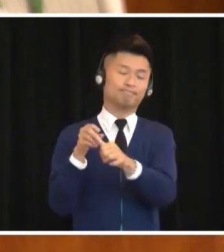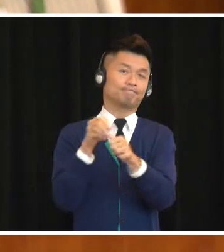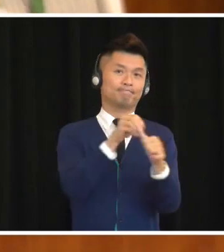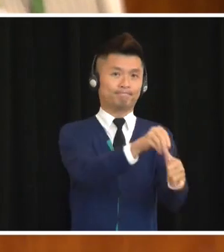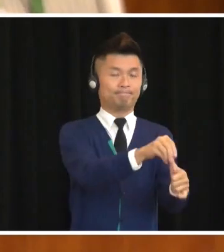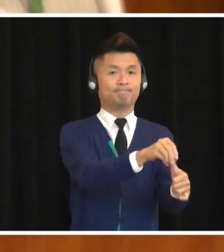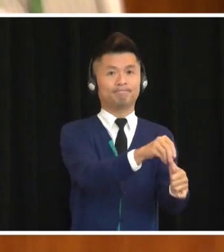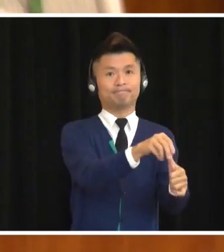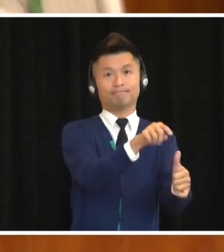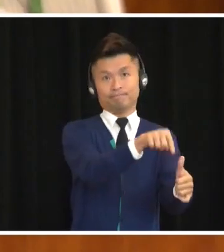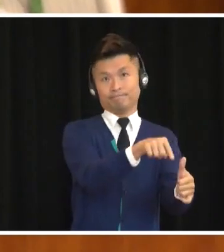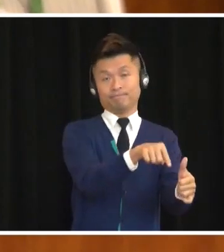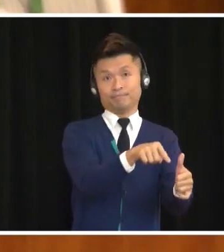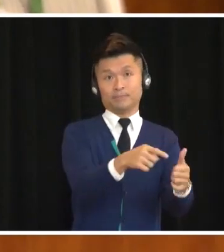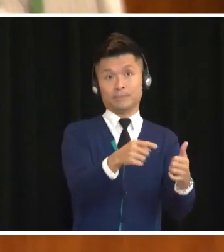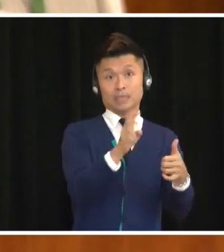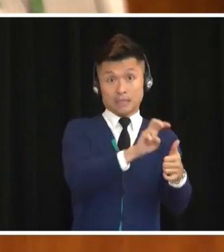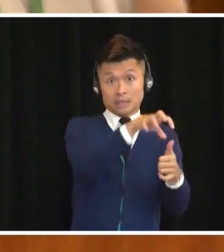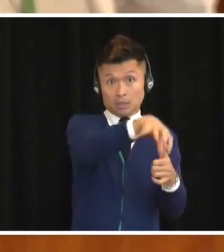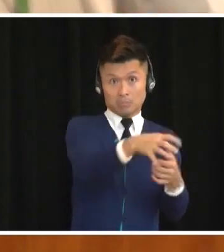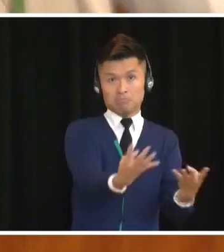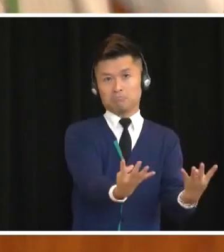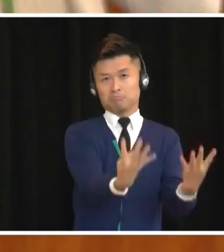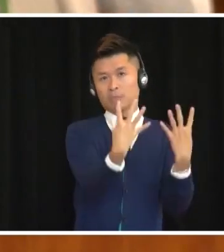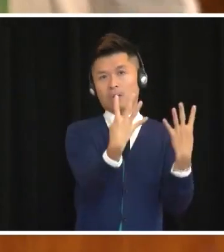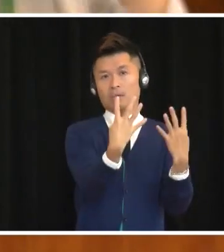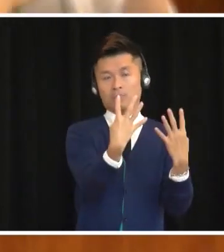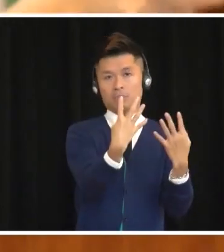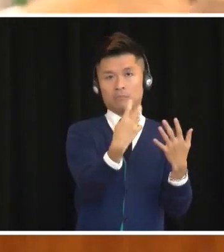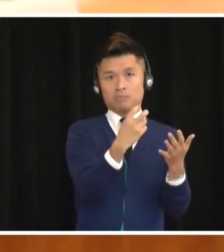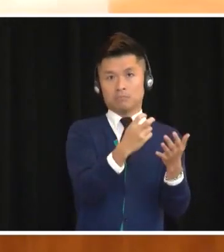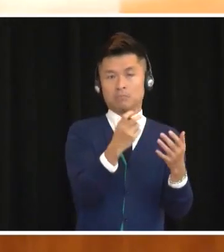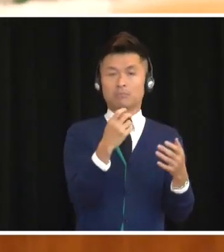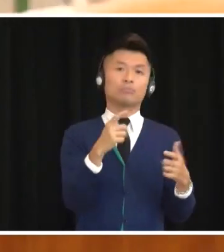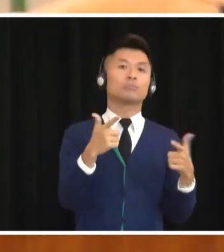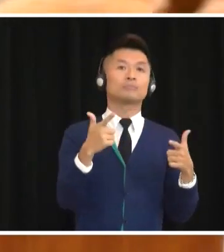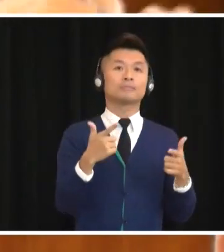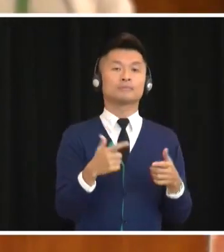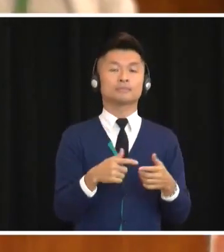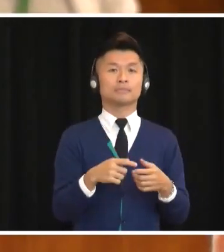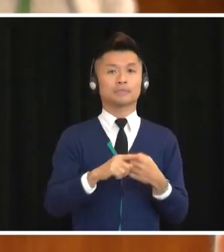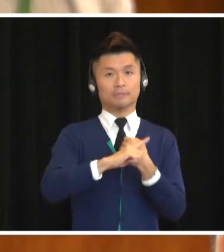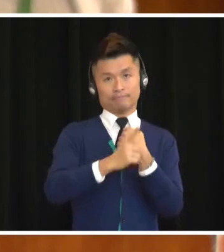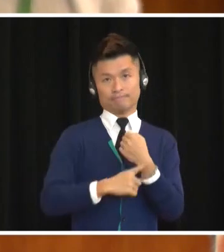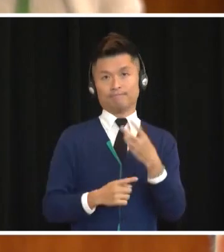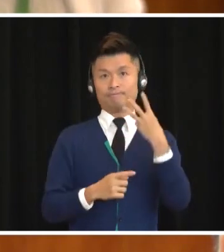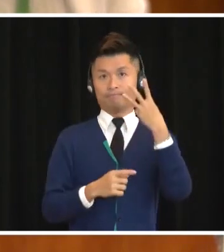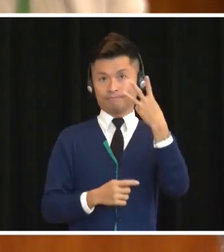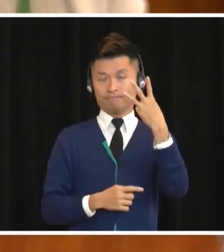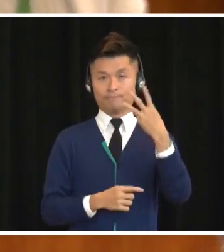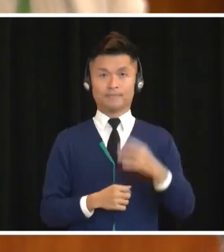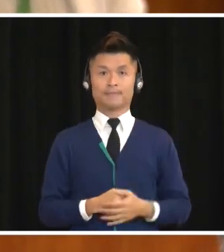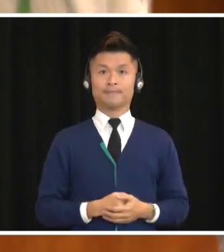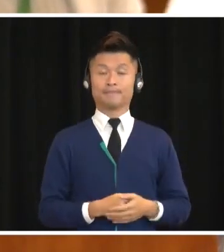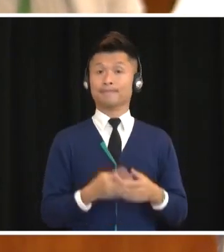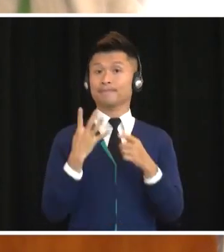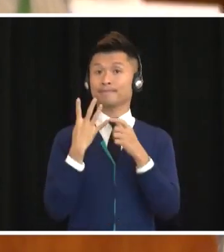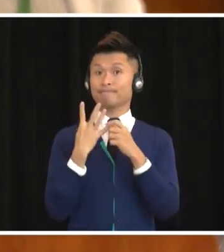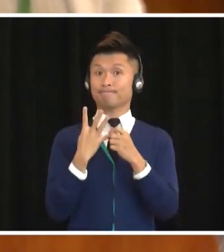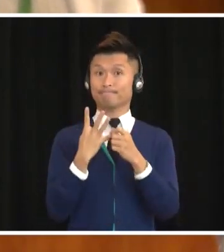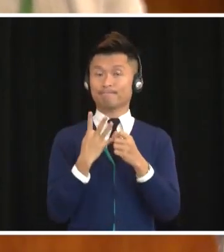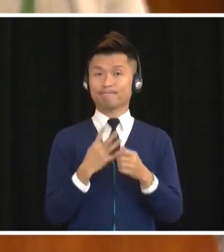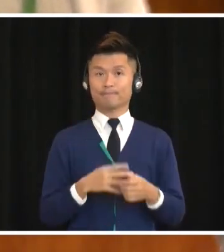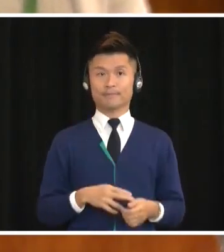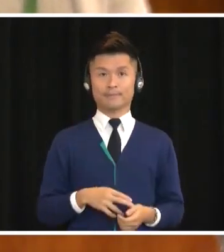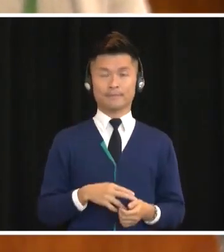or an institutions which help children without good family supports. But this kind of